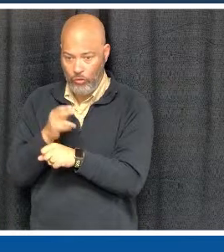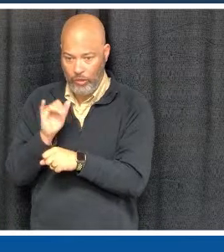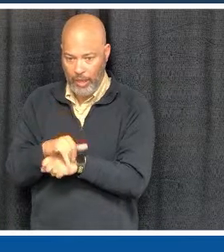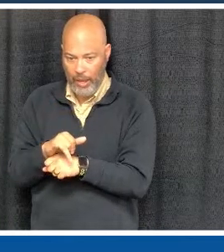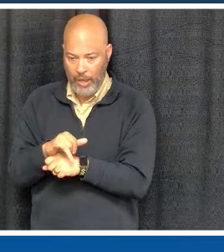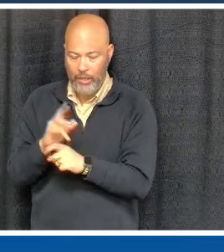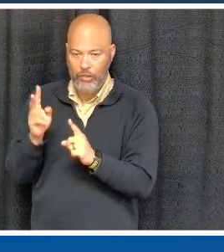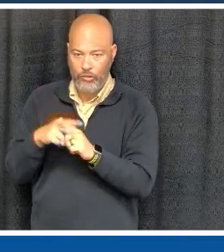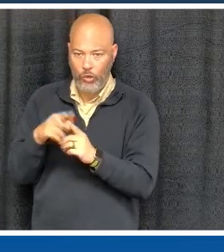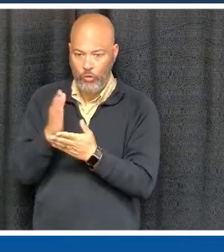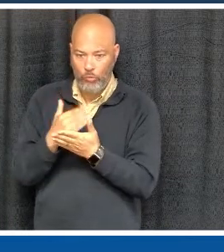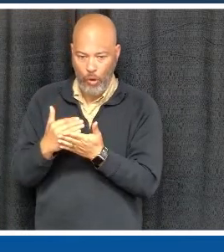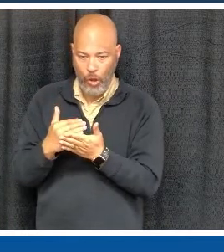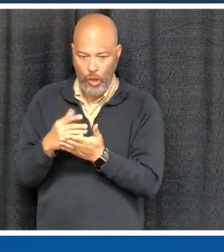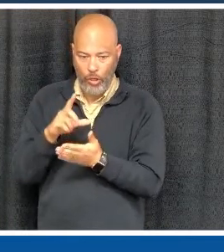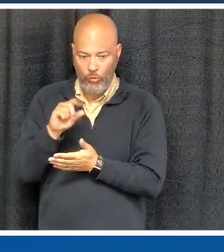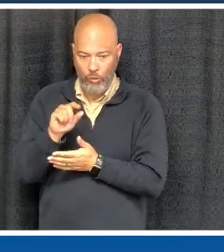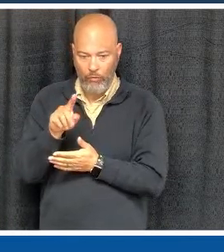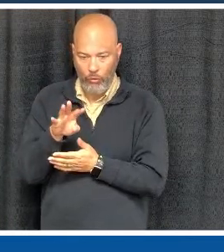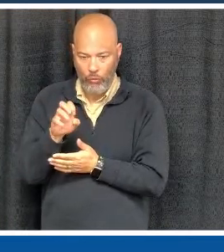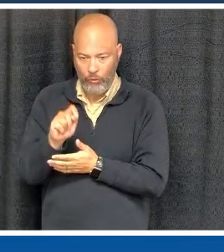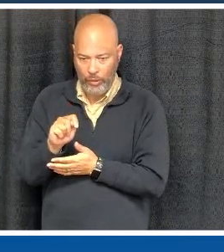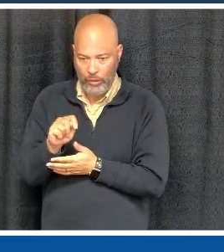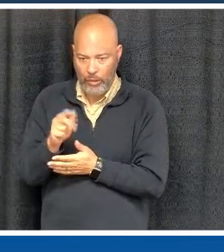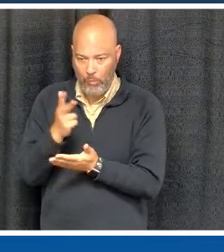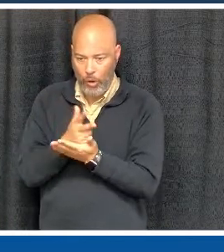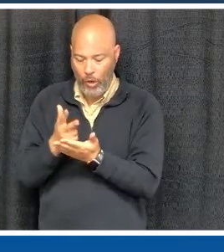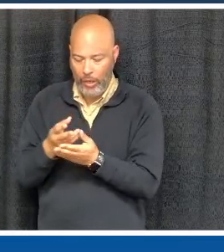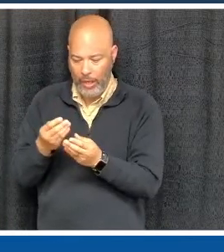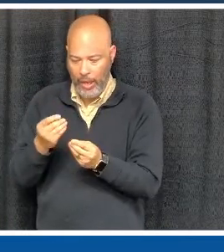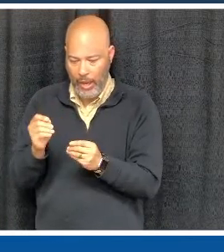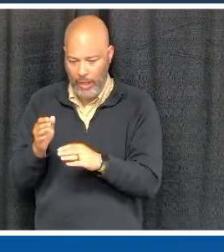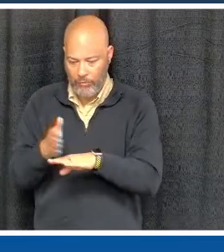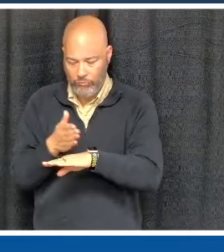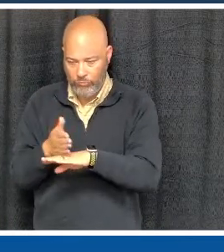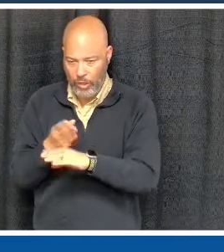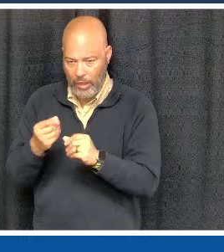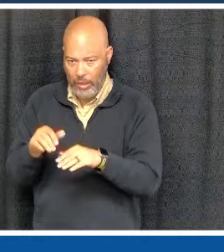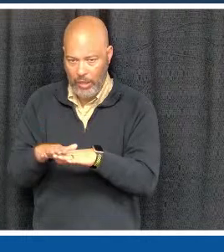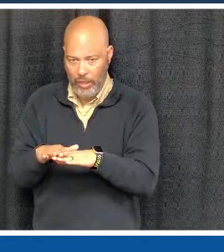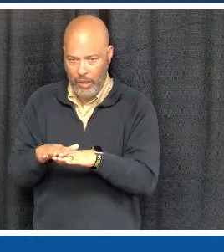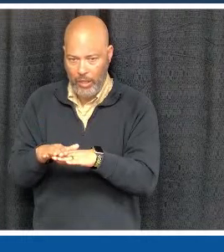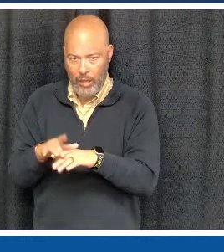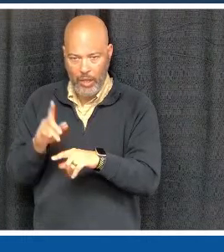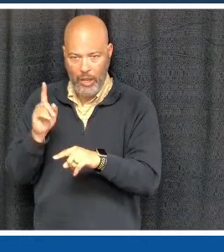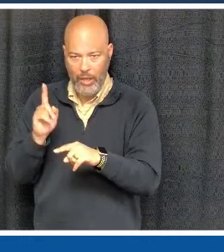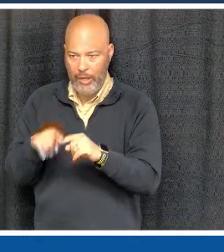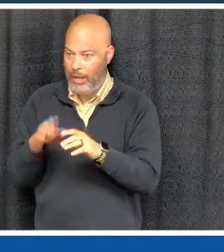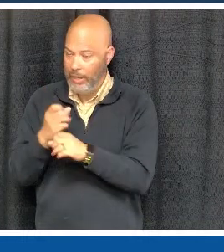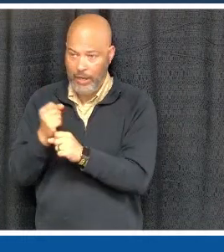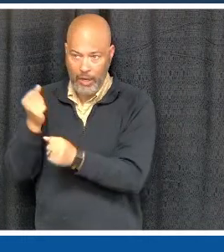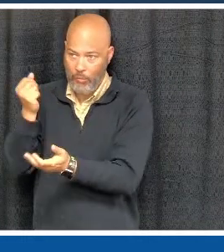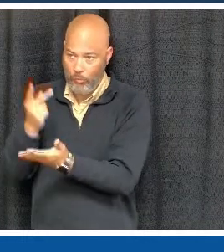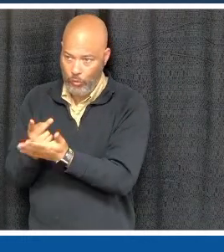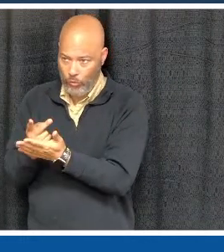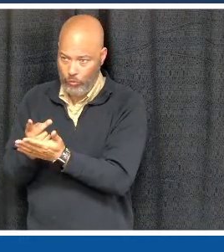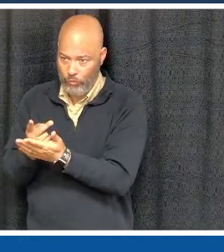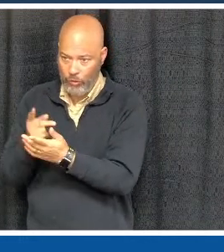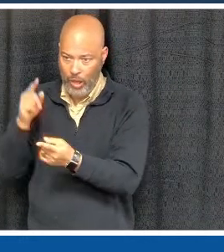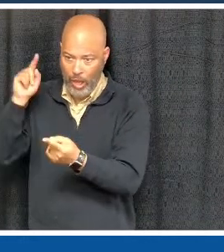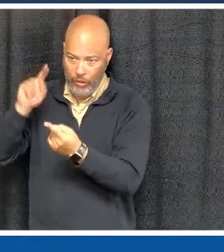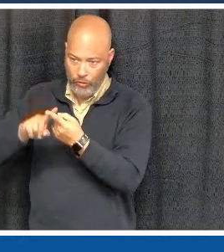application shows portions of the 24-foot easement, parking, and landscaping and cannot receive final approval until the development